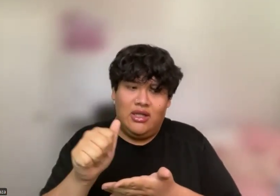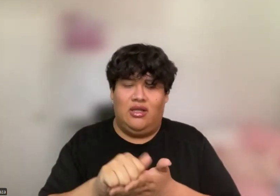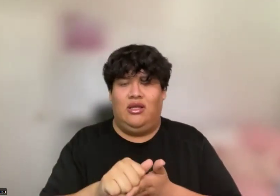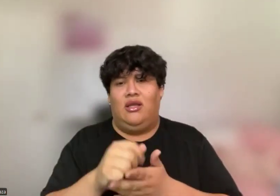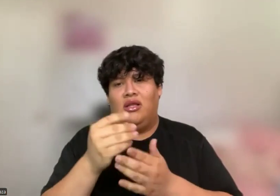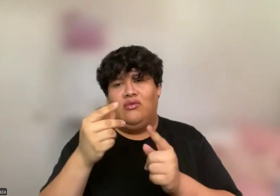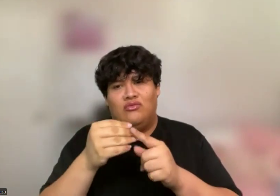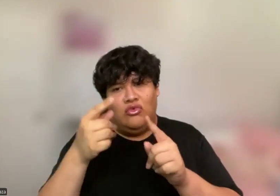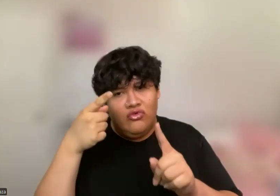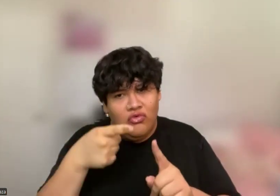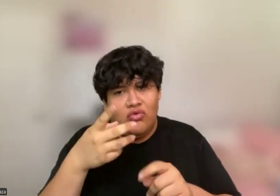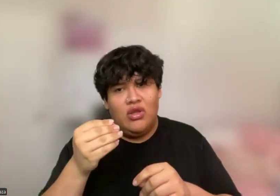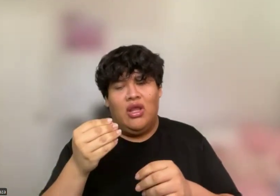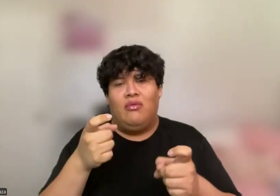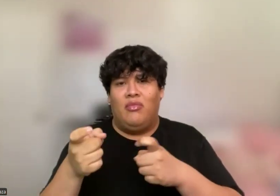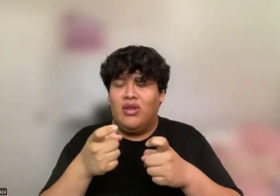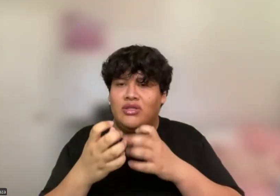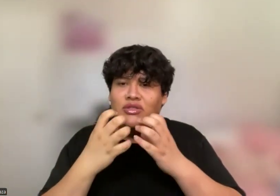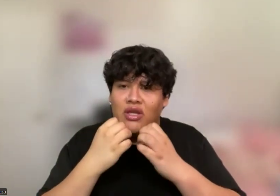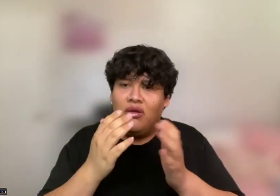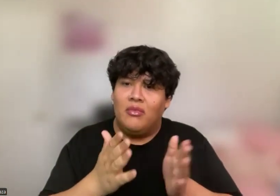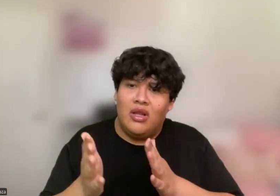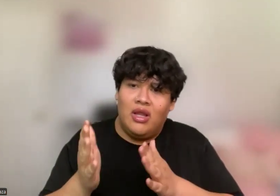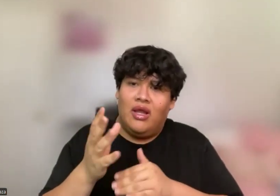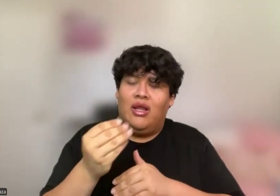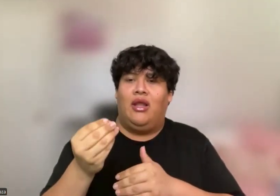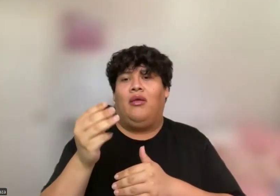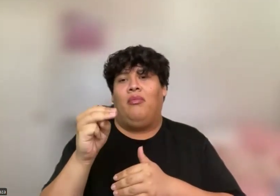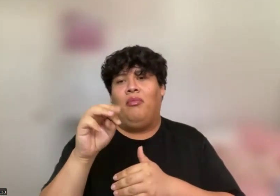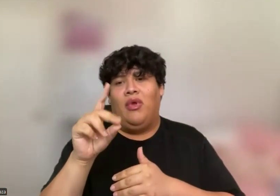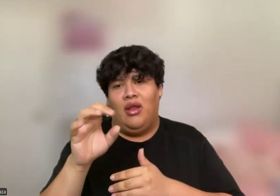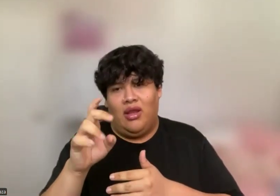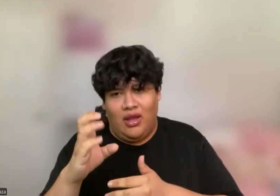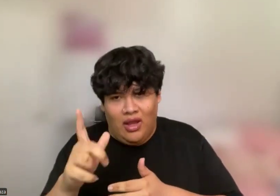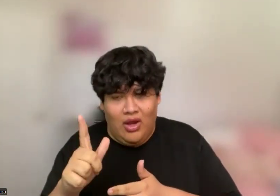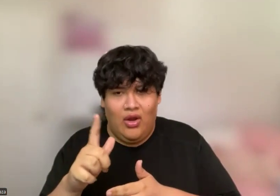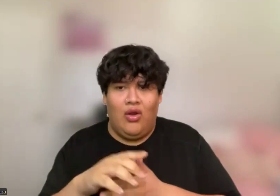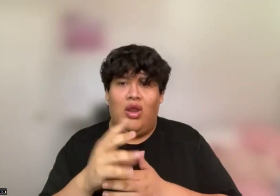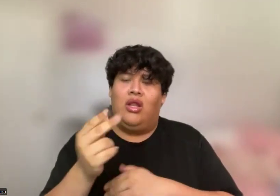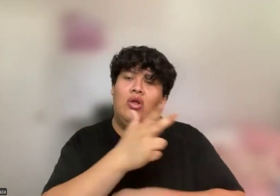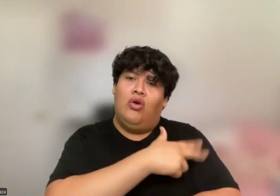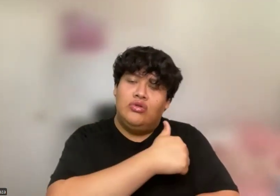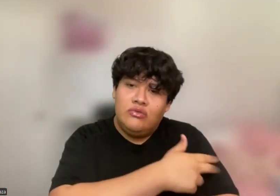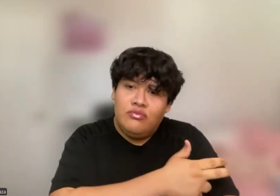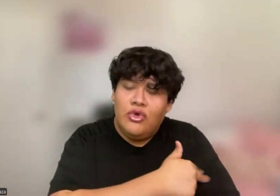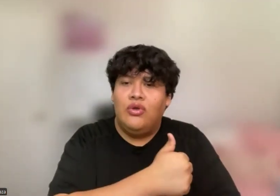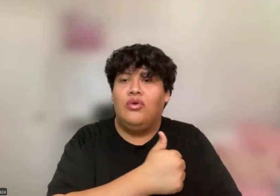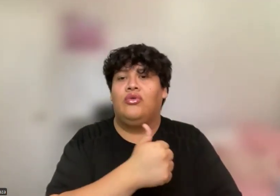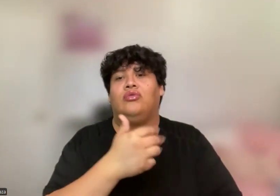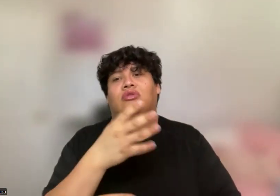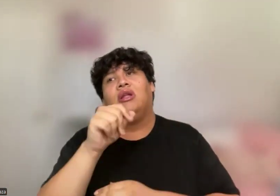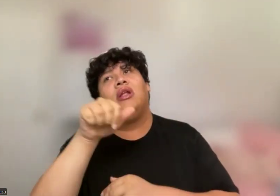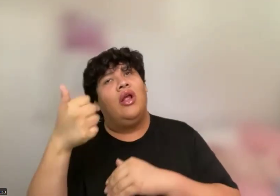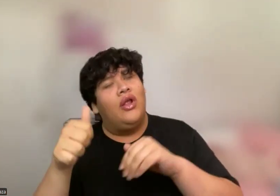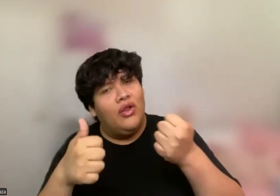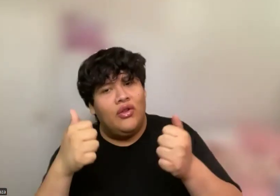scope of managed care plans, including the Medi-Cal managed care plans, the hospitals, and others could